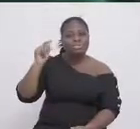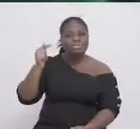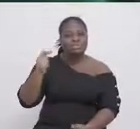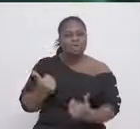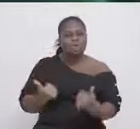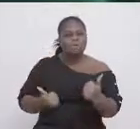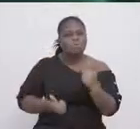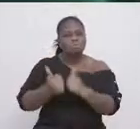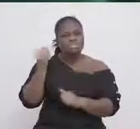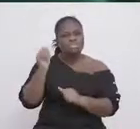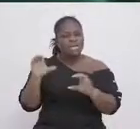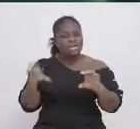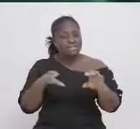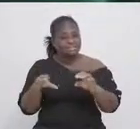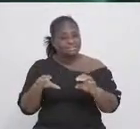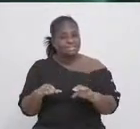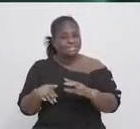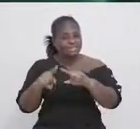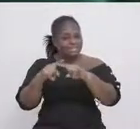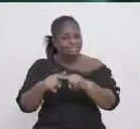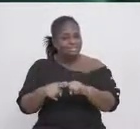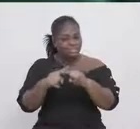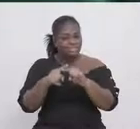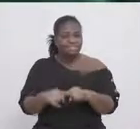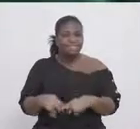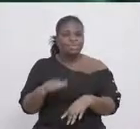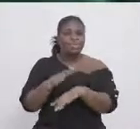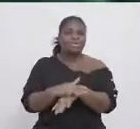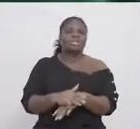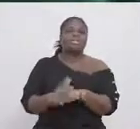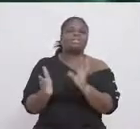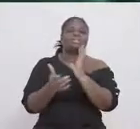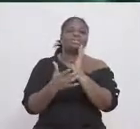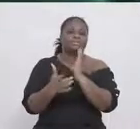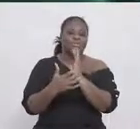most activities depend on technology.